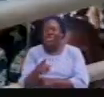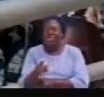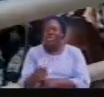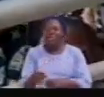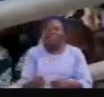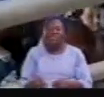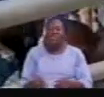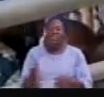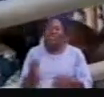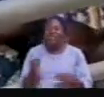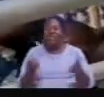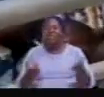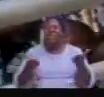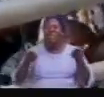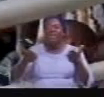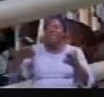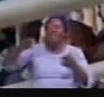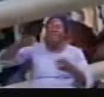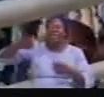Higher, higher, higher, higher,